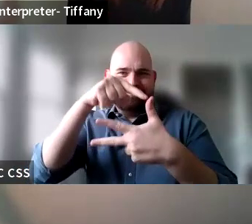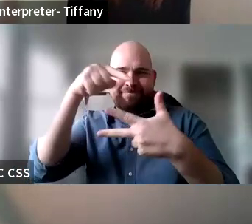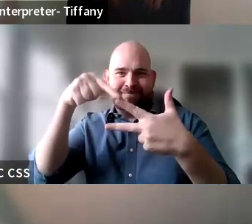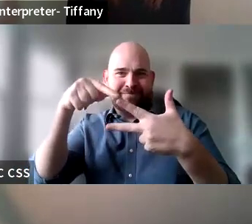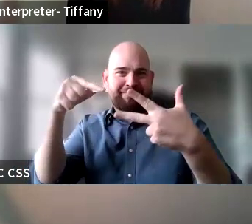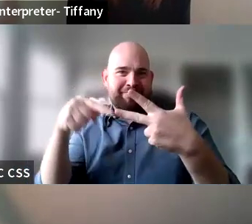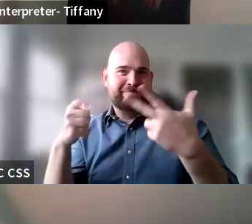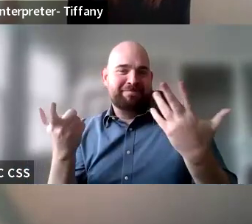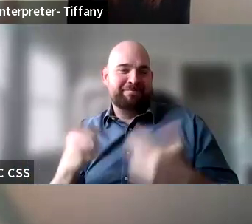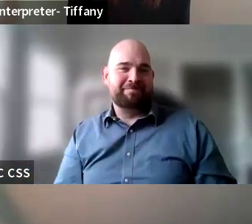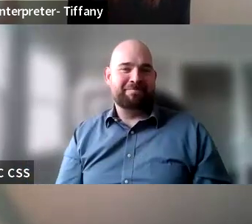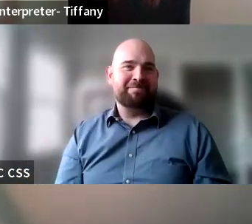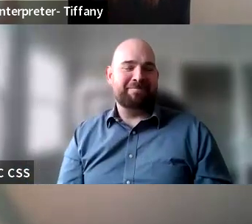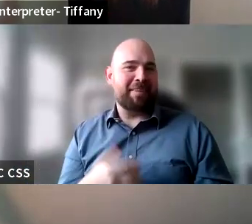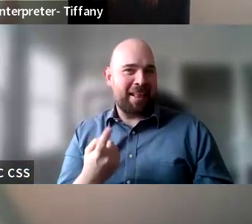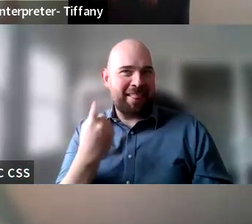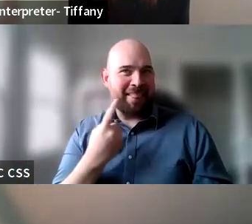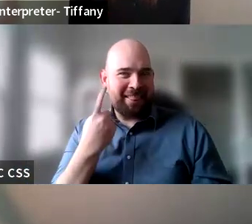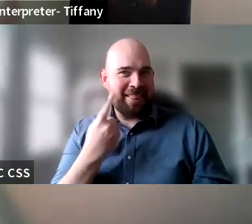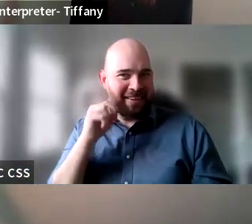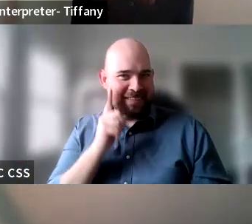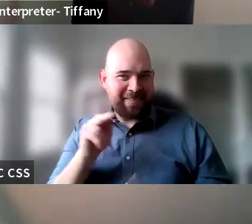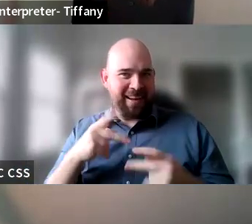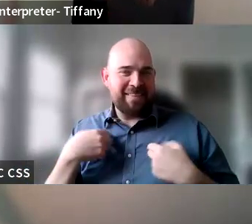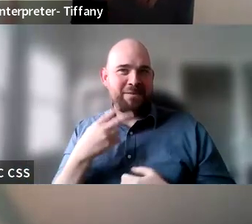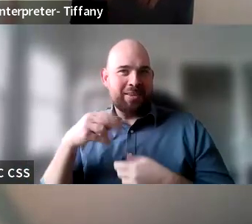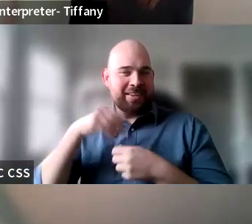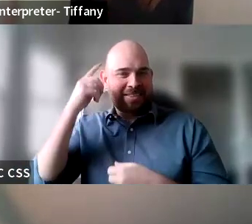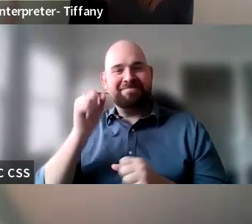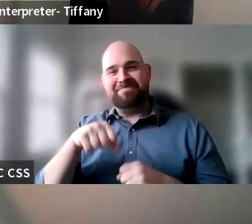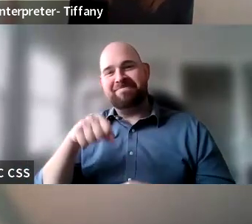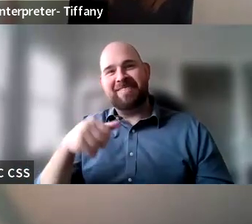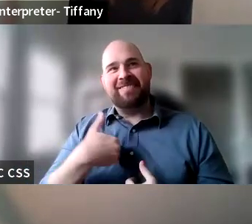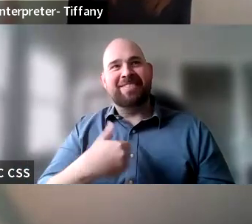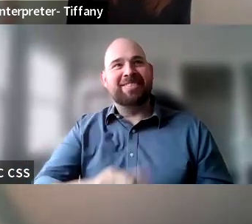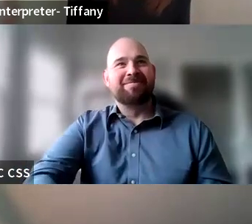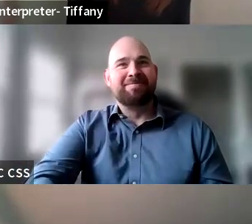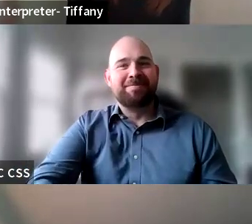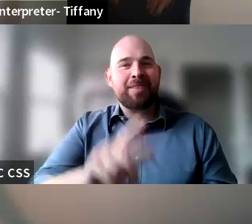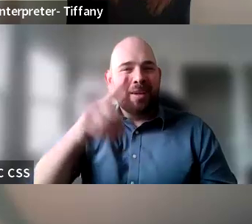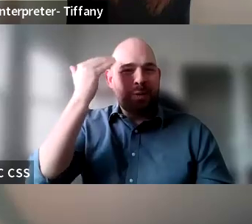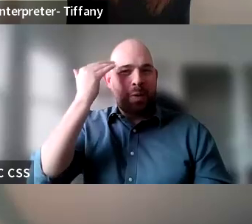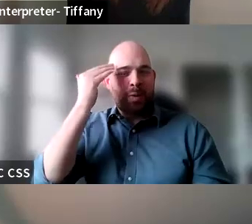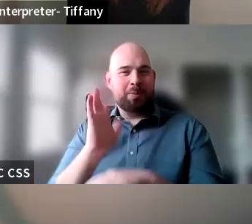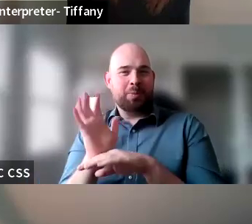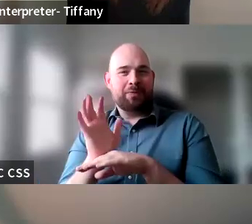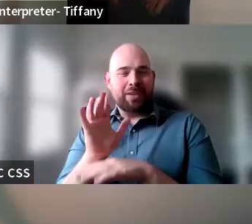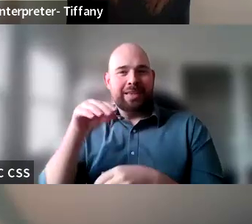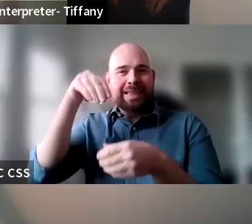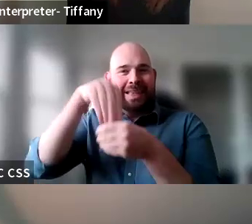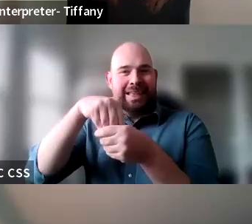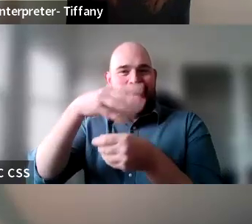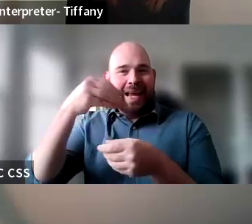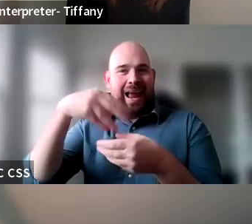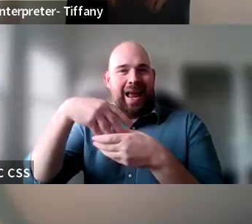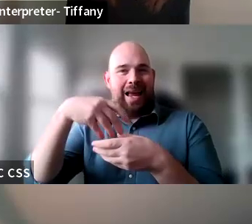picture. So, yes, absolutely, they can have an inner voice. Just something to think about because a lot of people do ask that